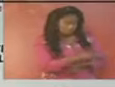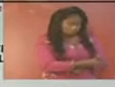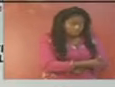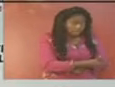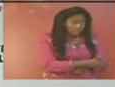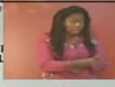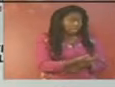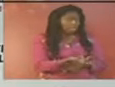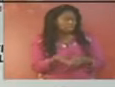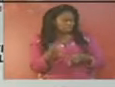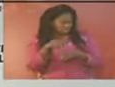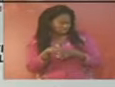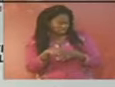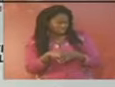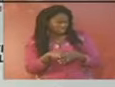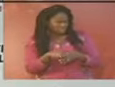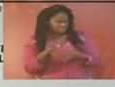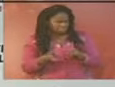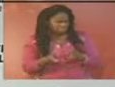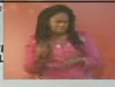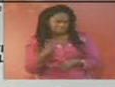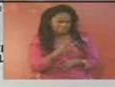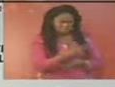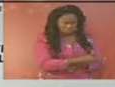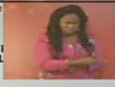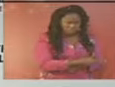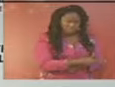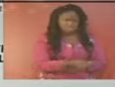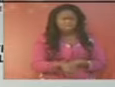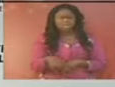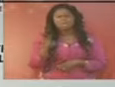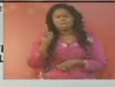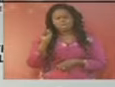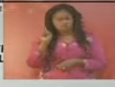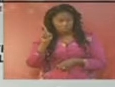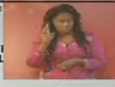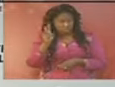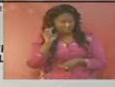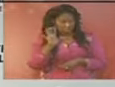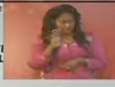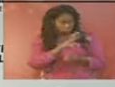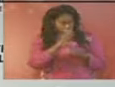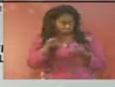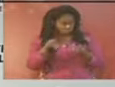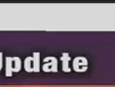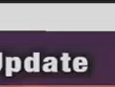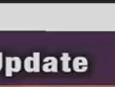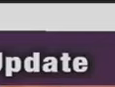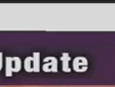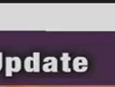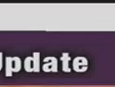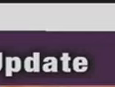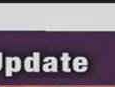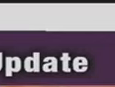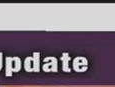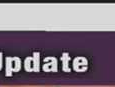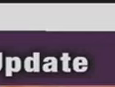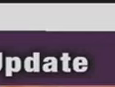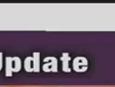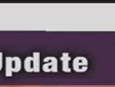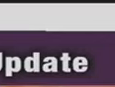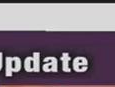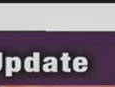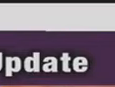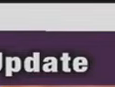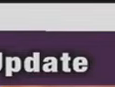yeah? Yes. Are they included, that 175? Does that include the those from the immigration